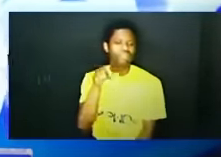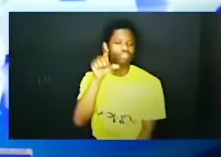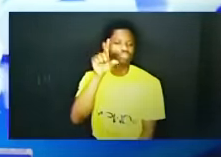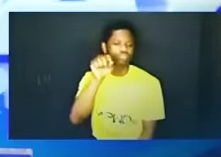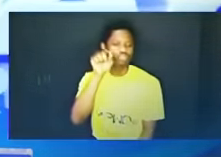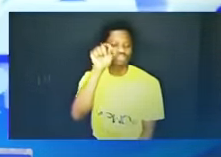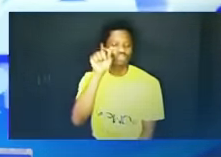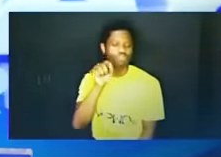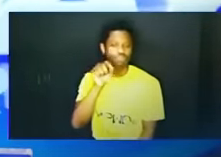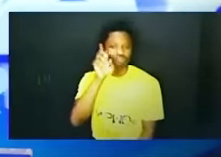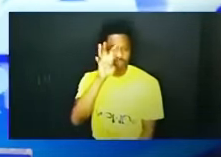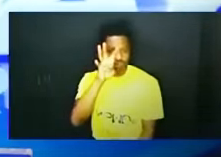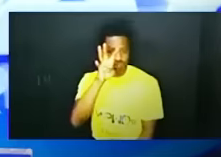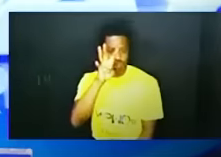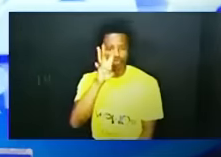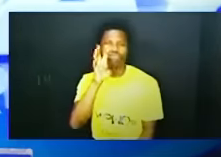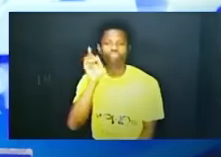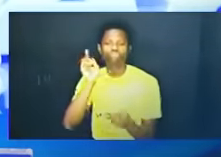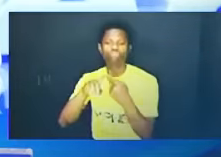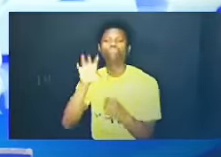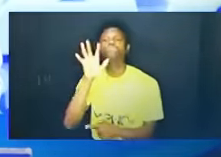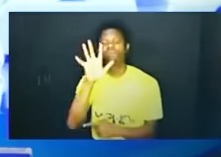4 and 5. Exodus